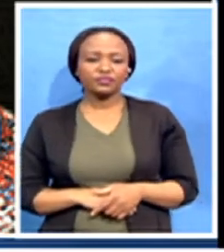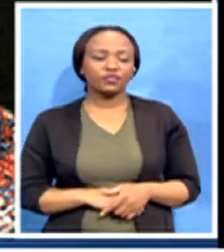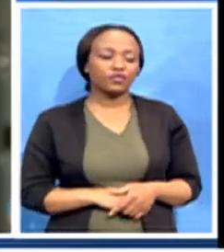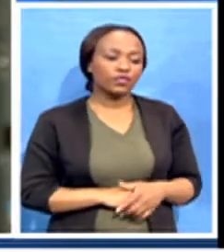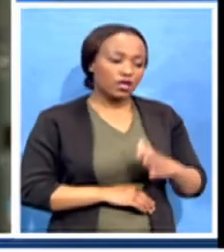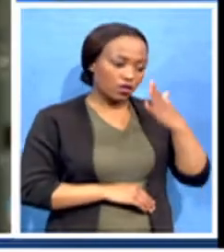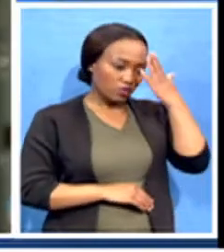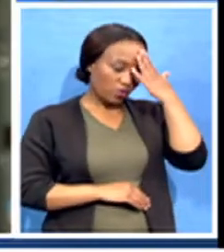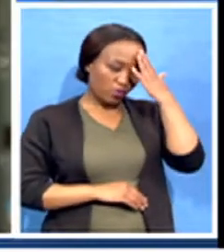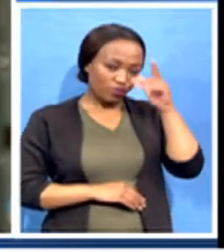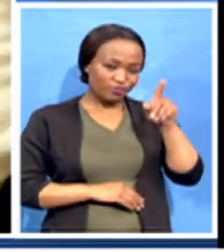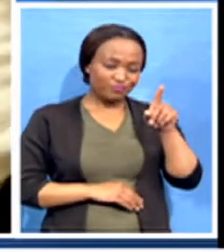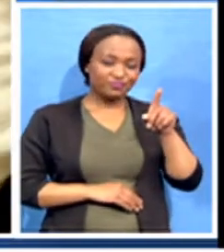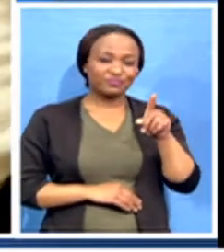know,